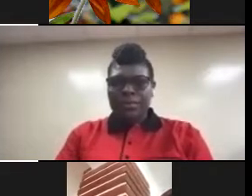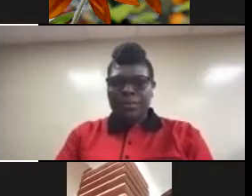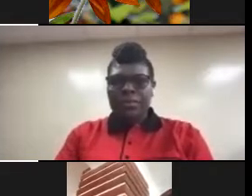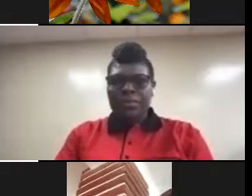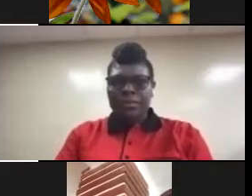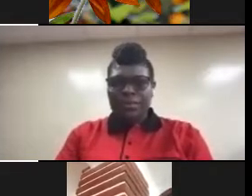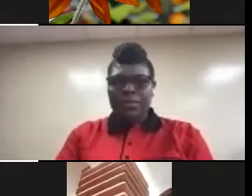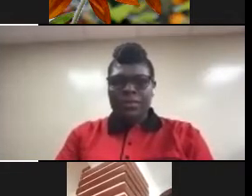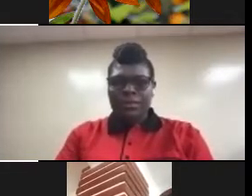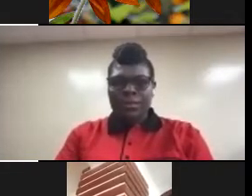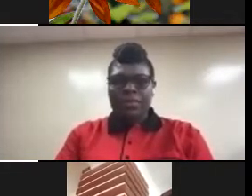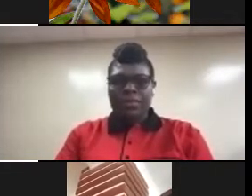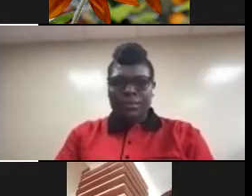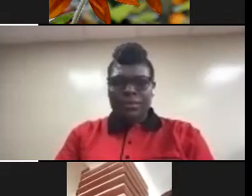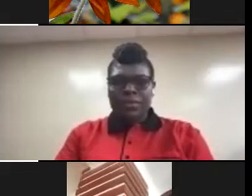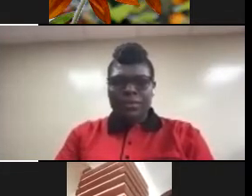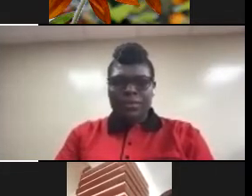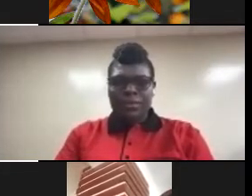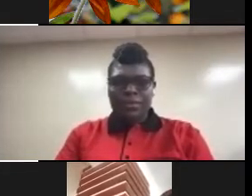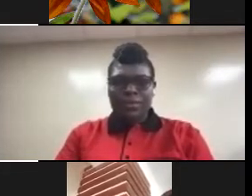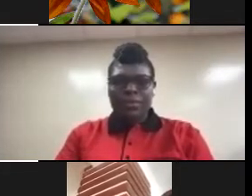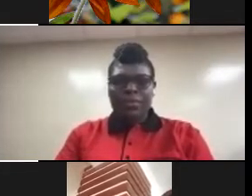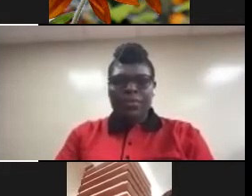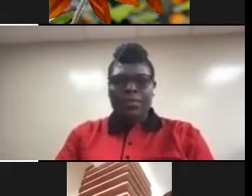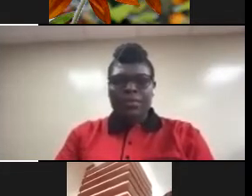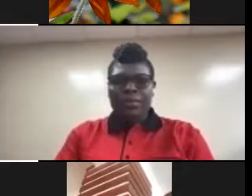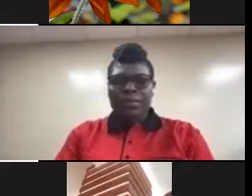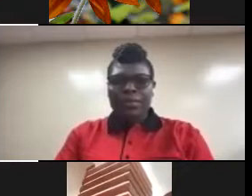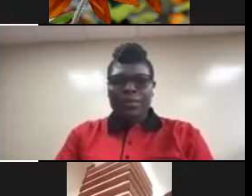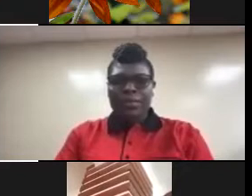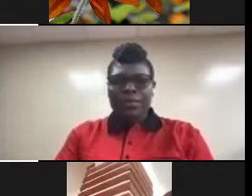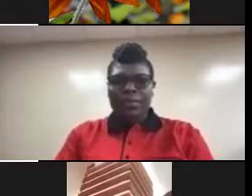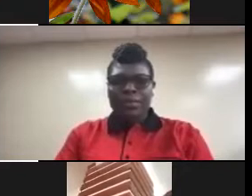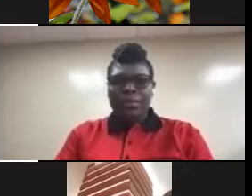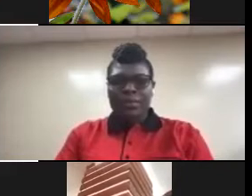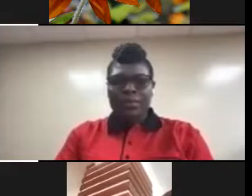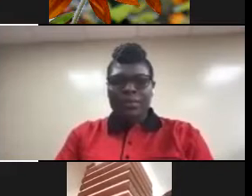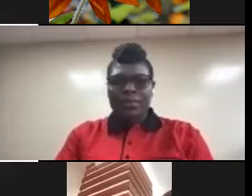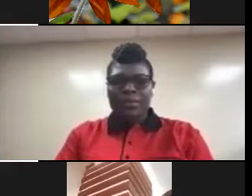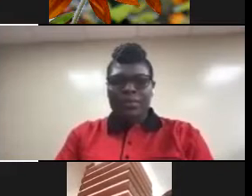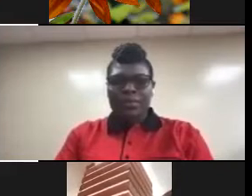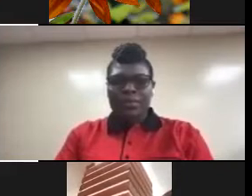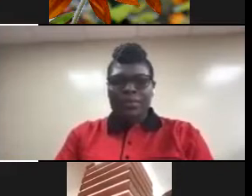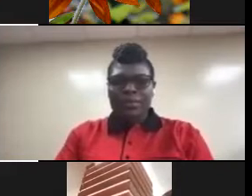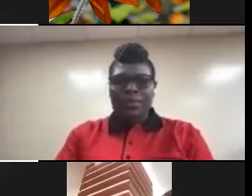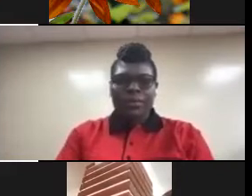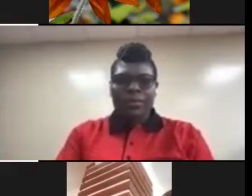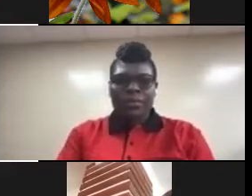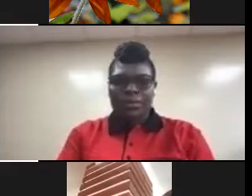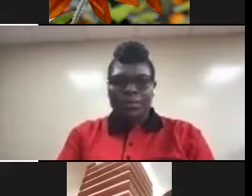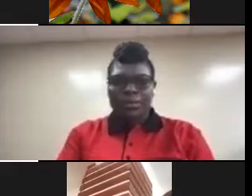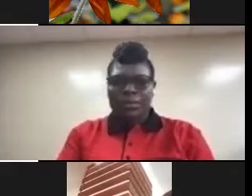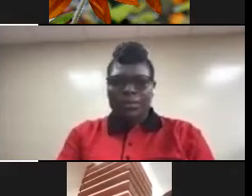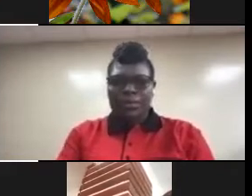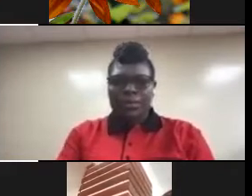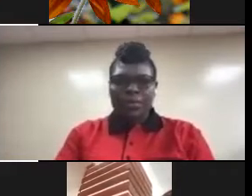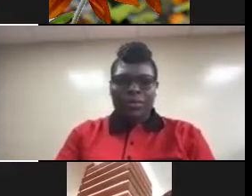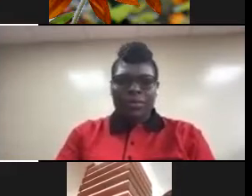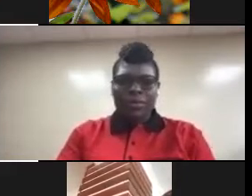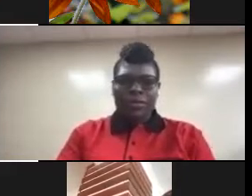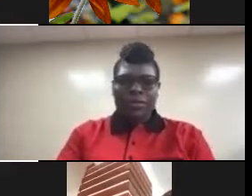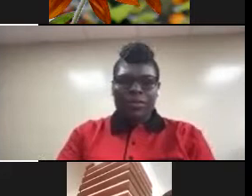Option number three, which is not the least, is also, we have also devised a way in which you can